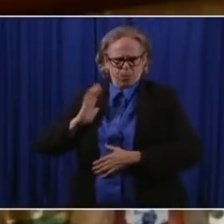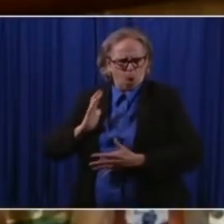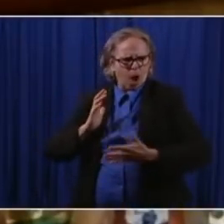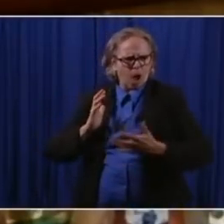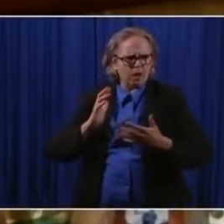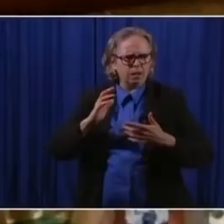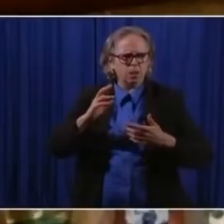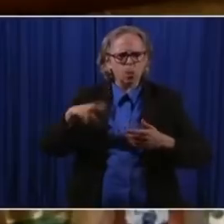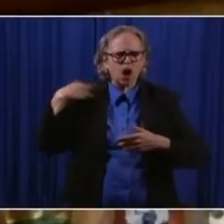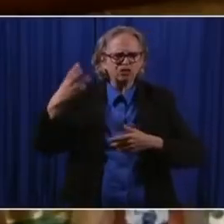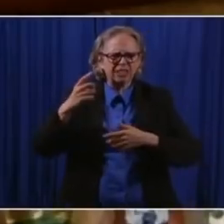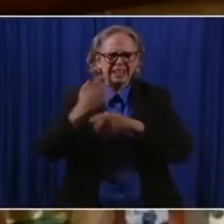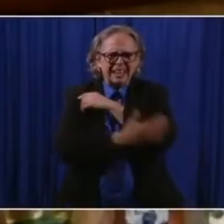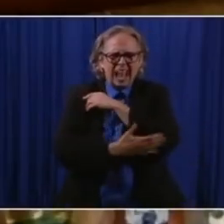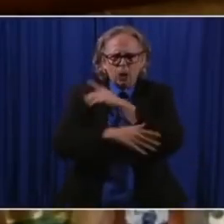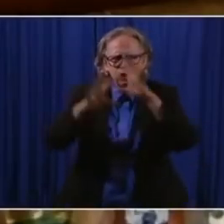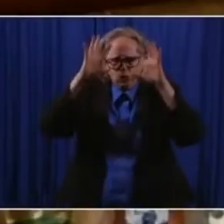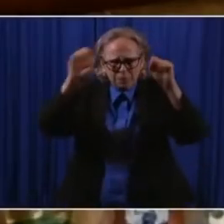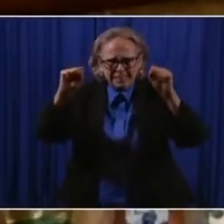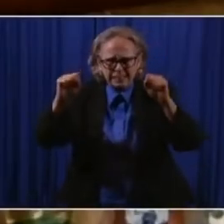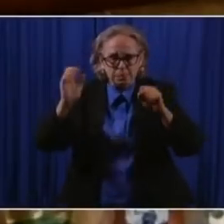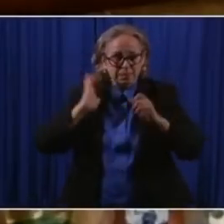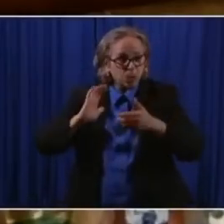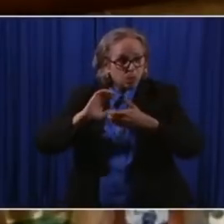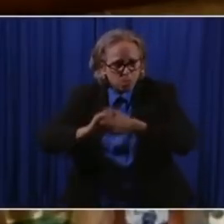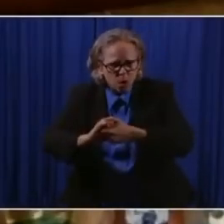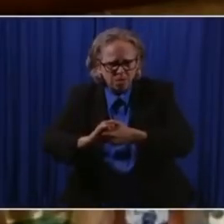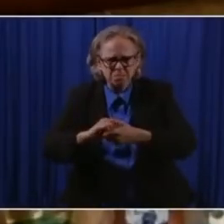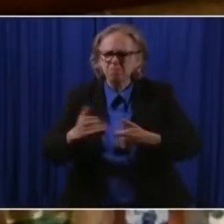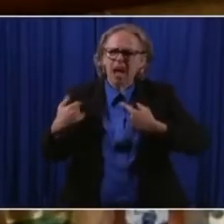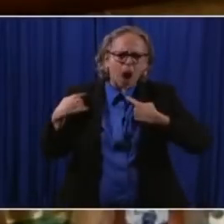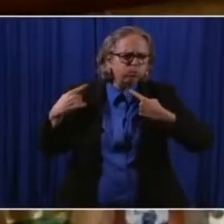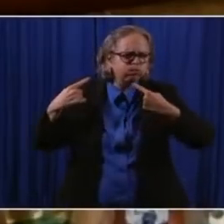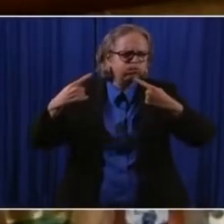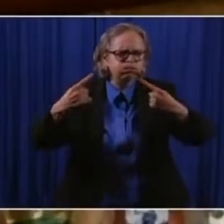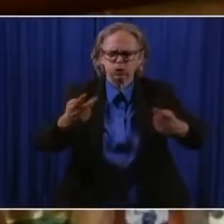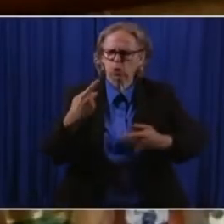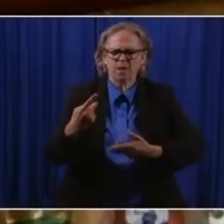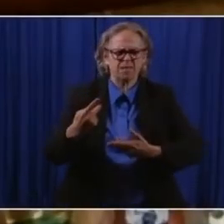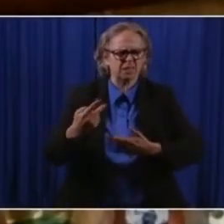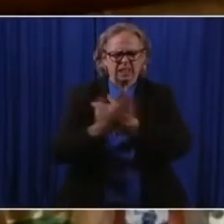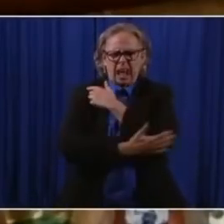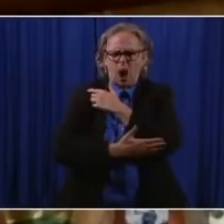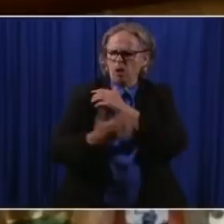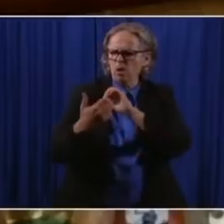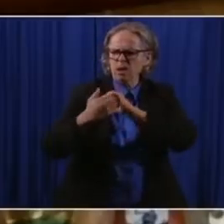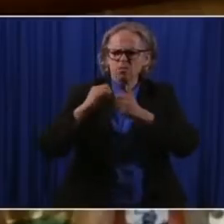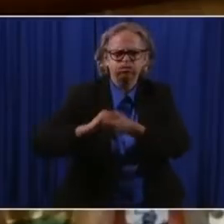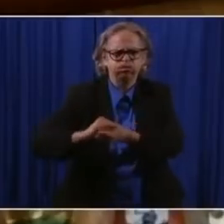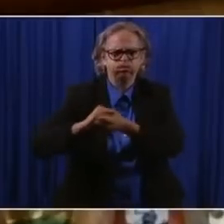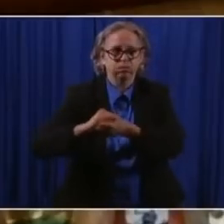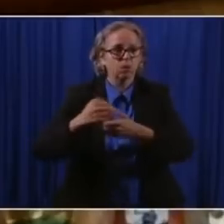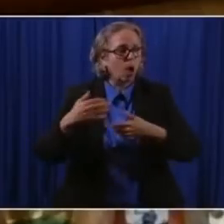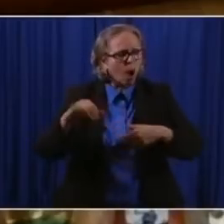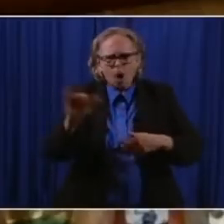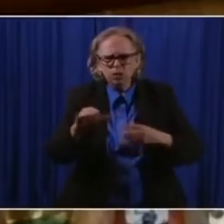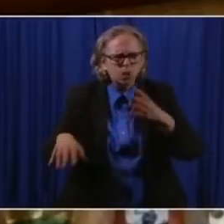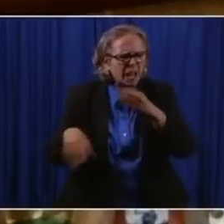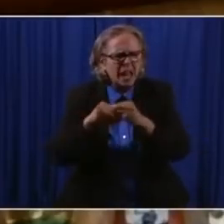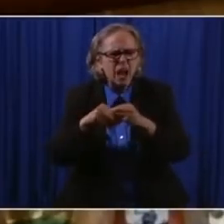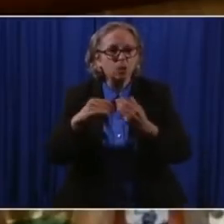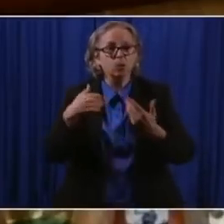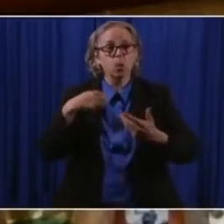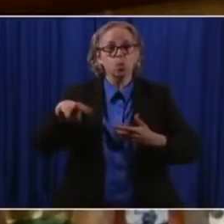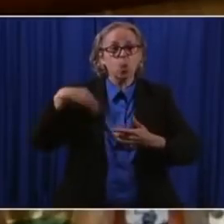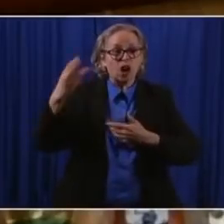superintendents. There's a real tradition here of working closely together, and we paired up with the experts at the Washington County Health Department and the